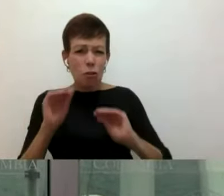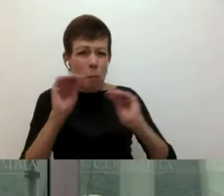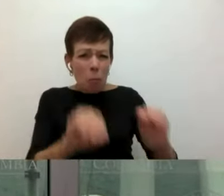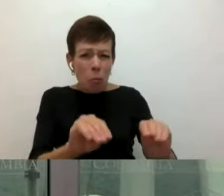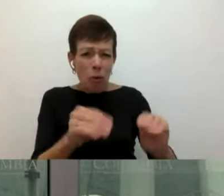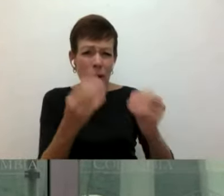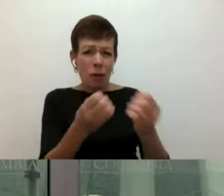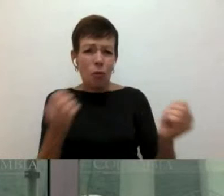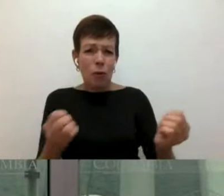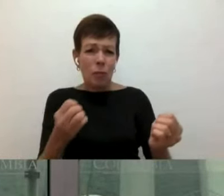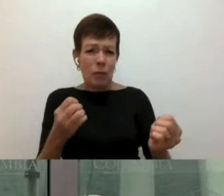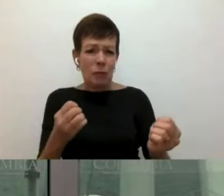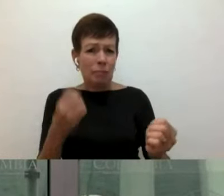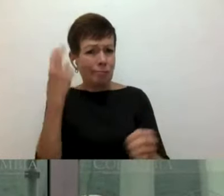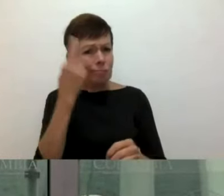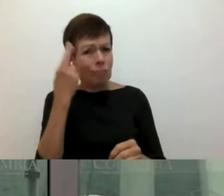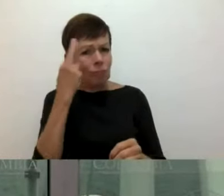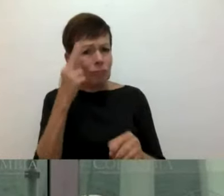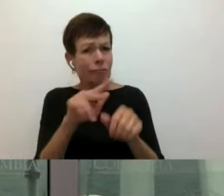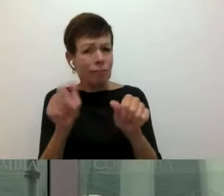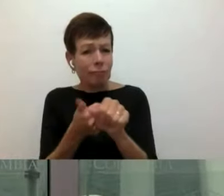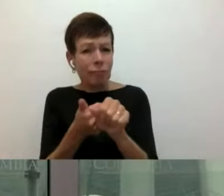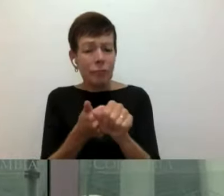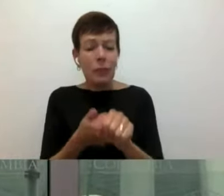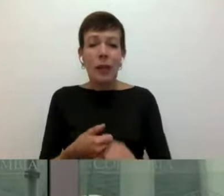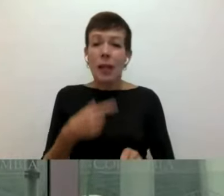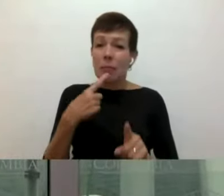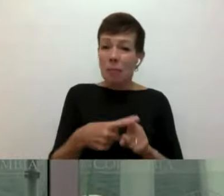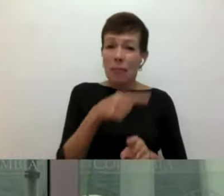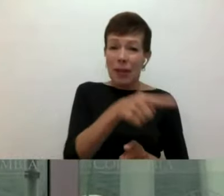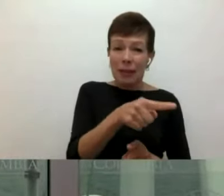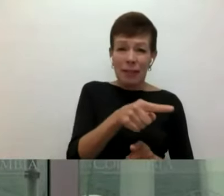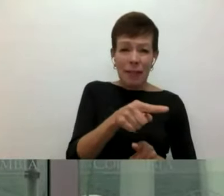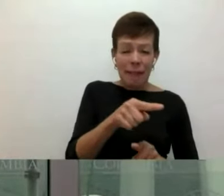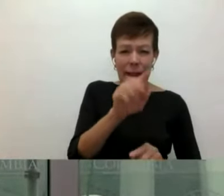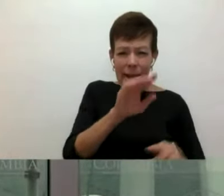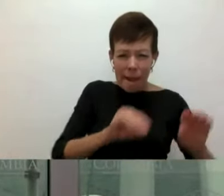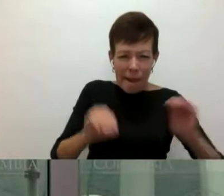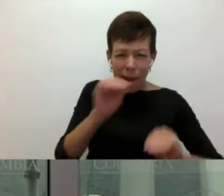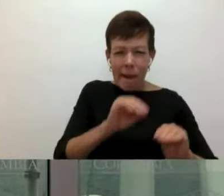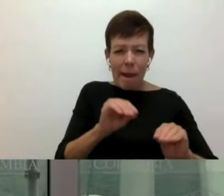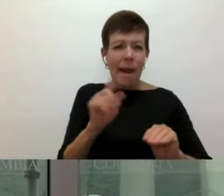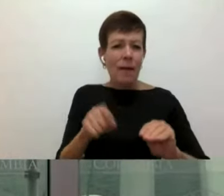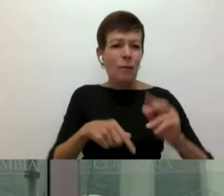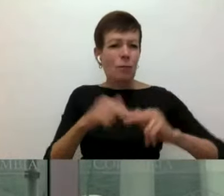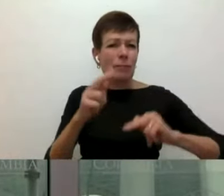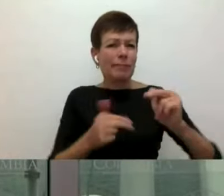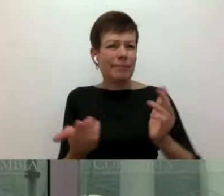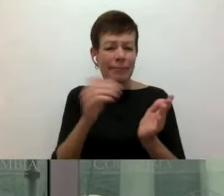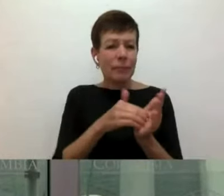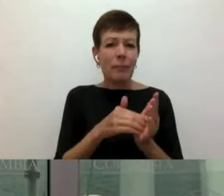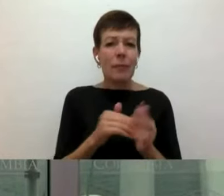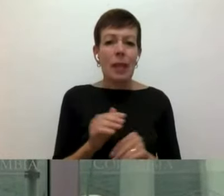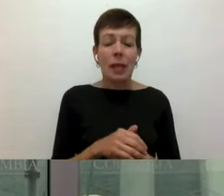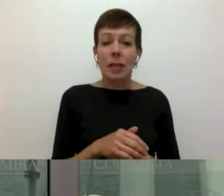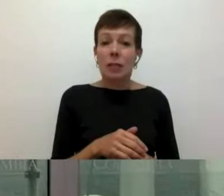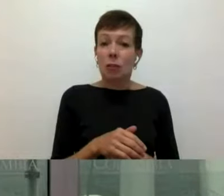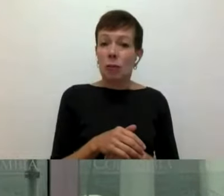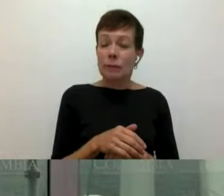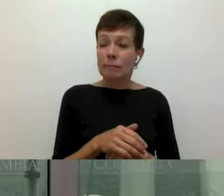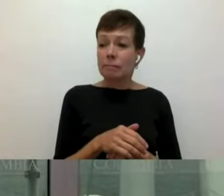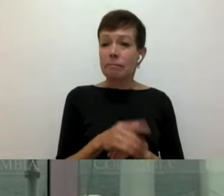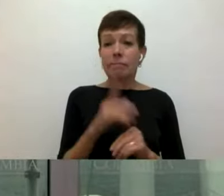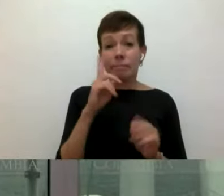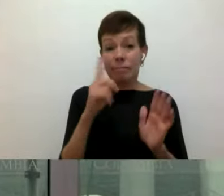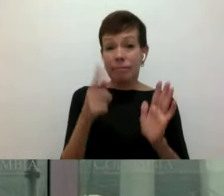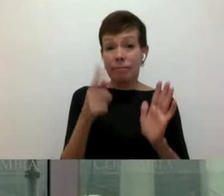redo work that they've already done before. It also reduces the kind of tactics that the BC Wildfire Service can actively